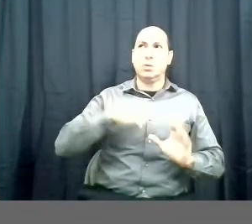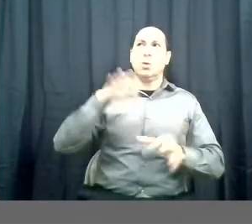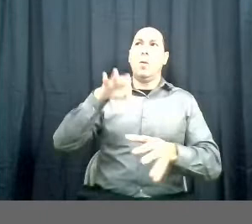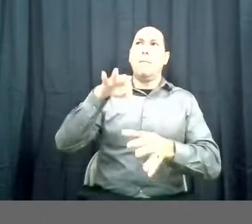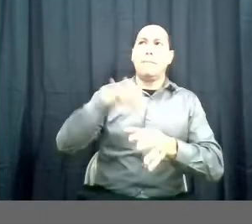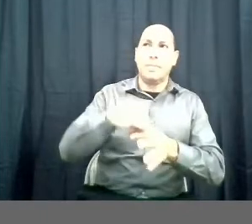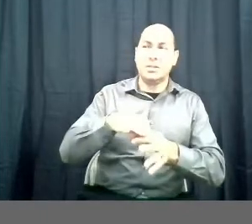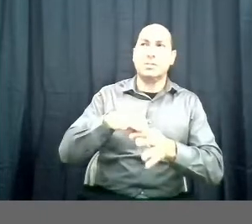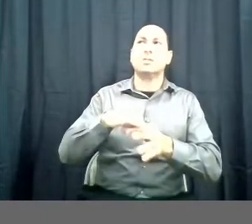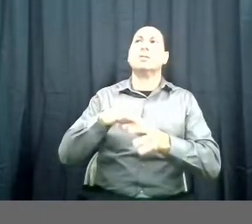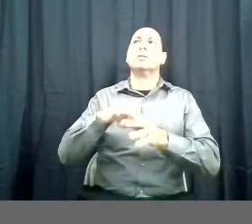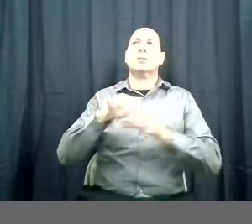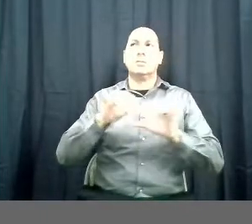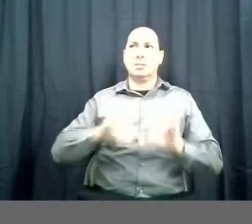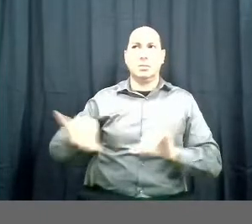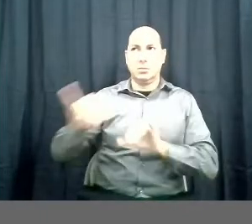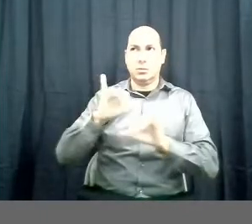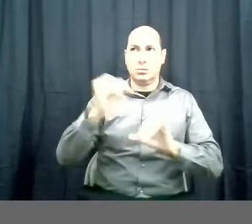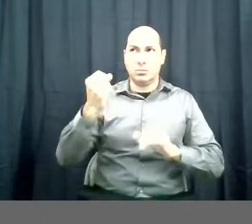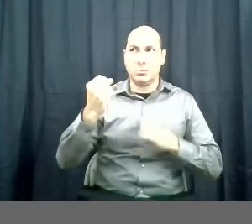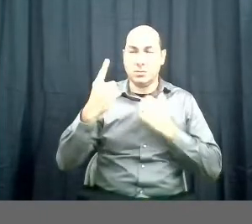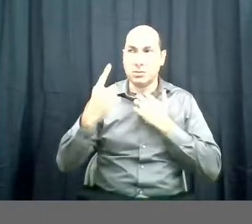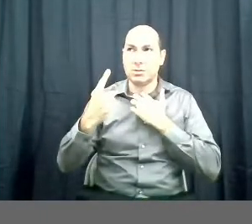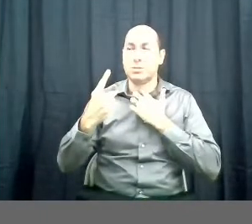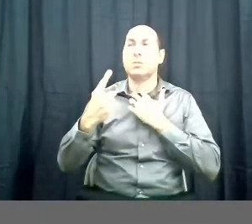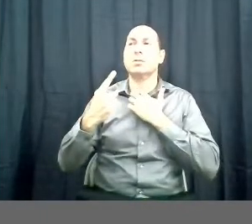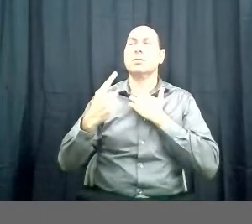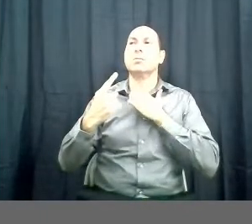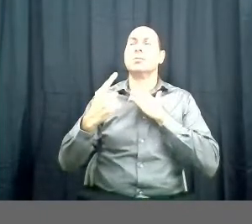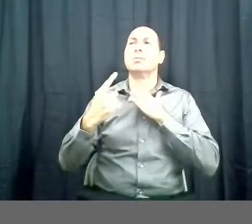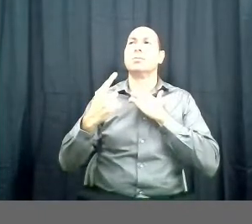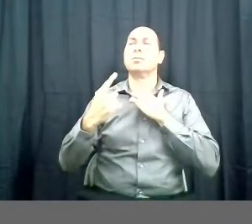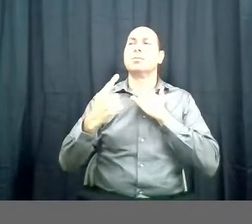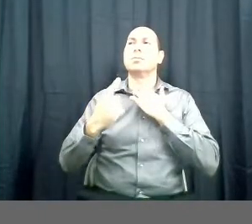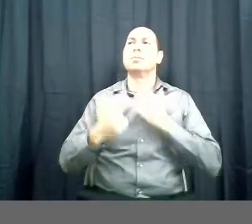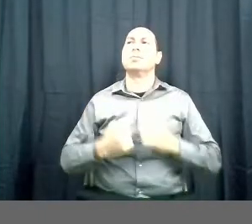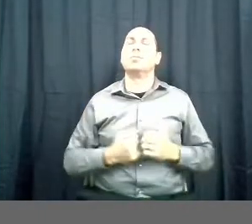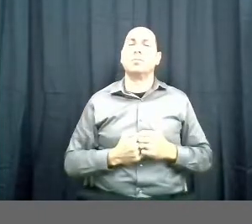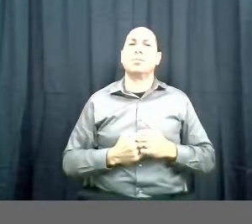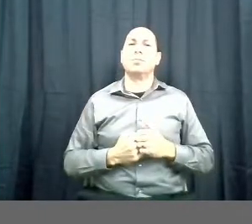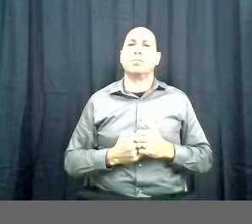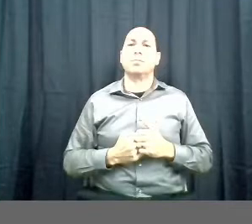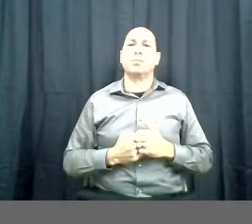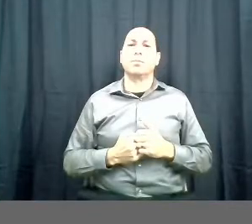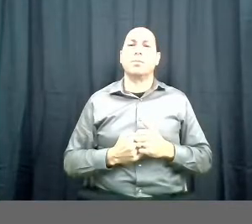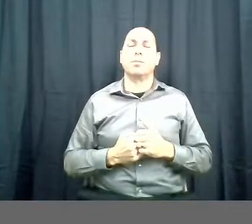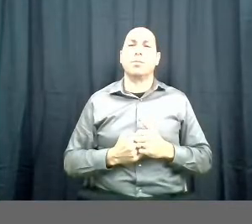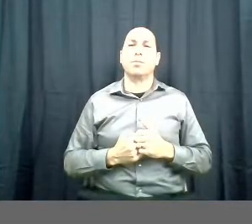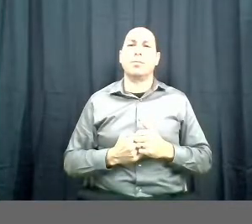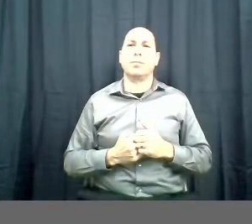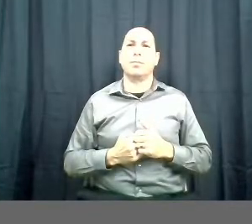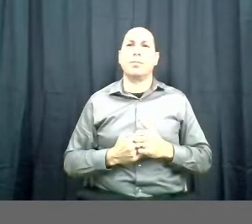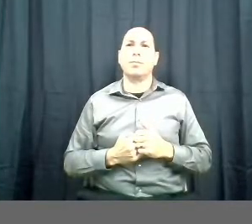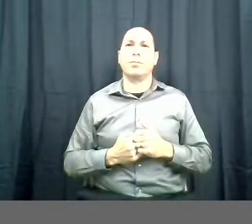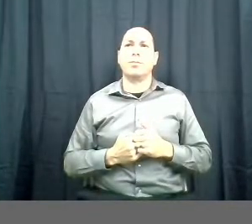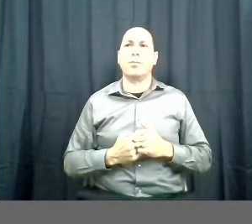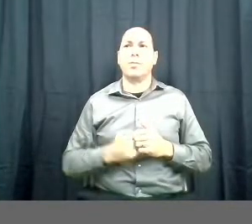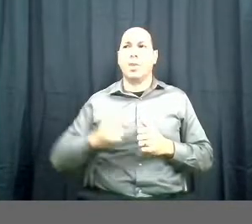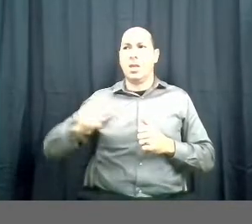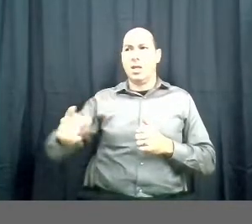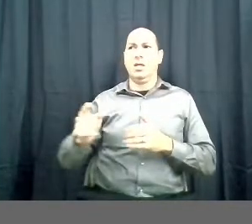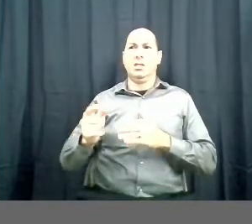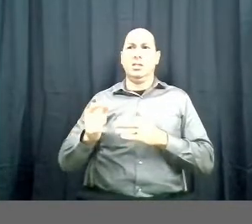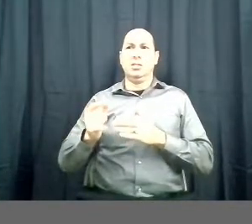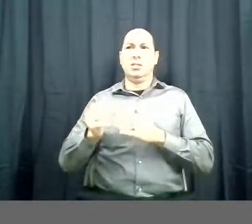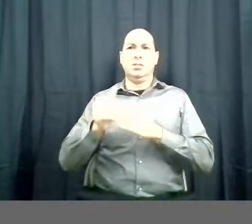the negotiations up front, but I want to be crystal clear. Does the executive director under this